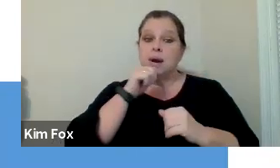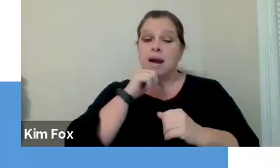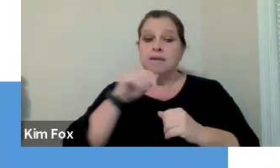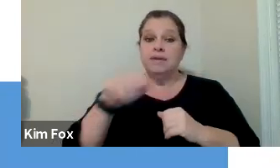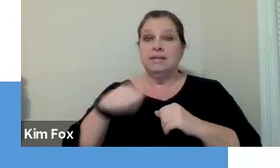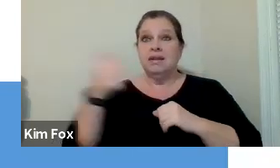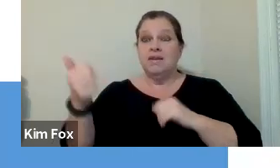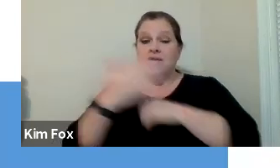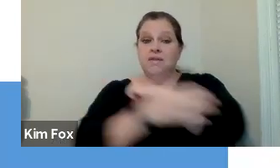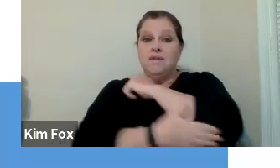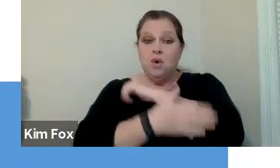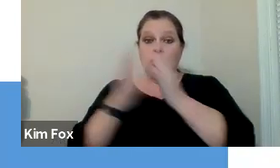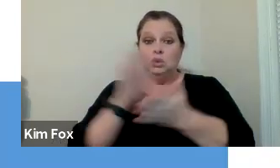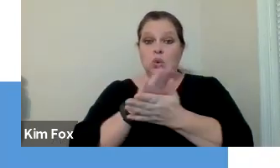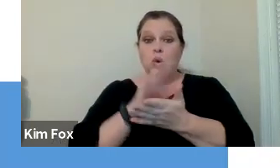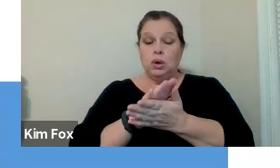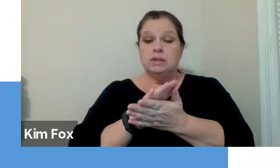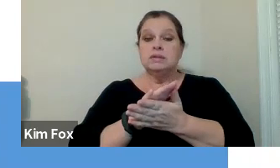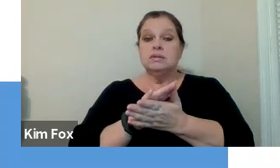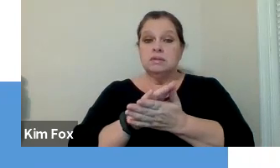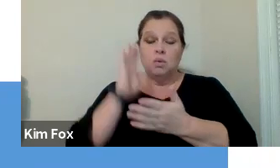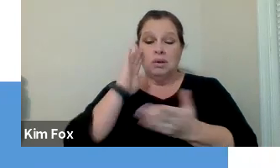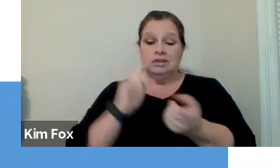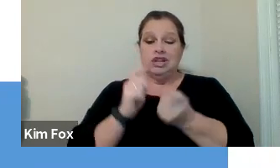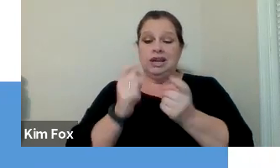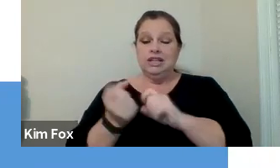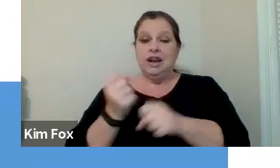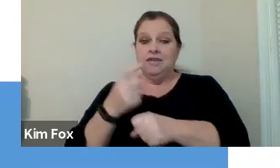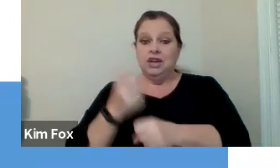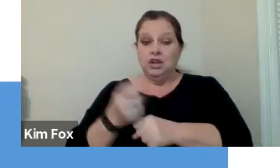schools and updates those rates each year, which can be viewed online.